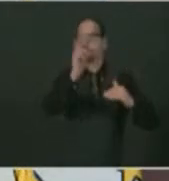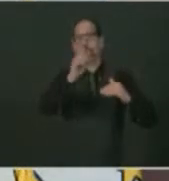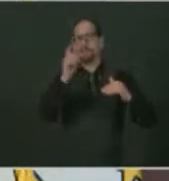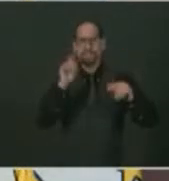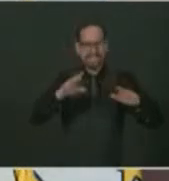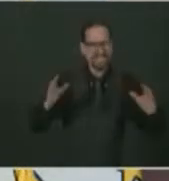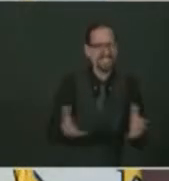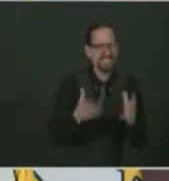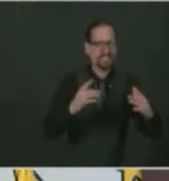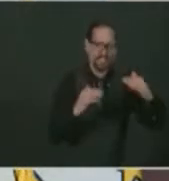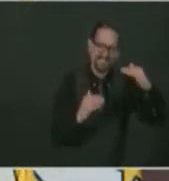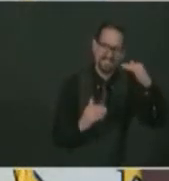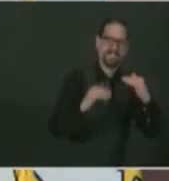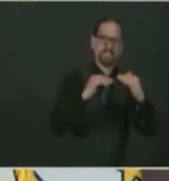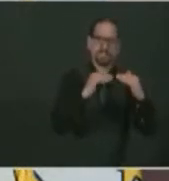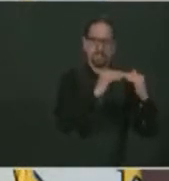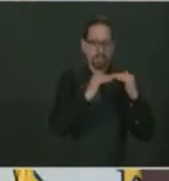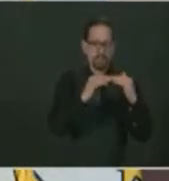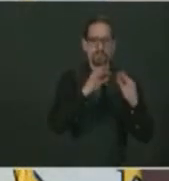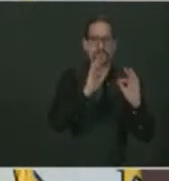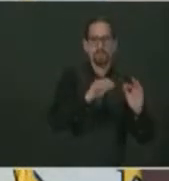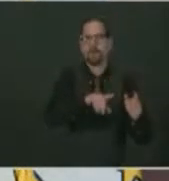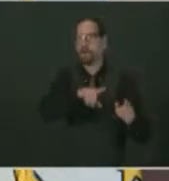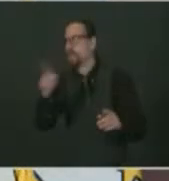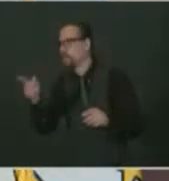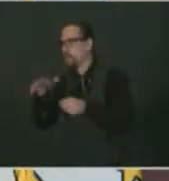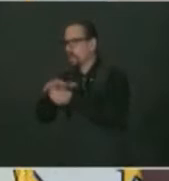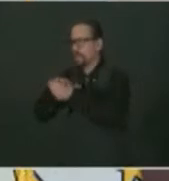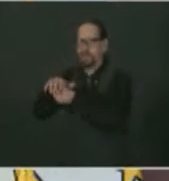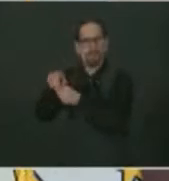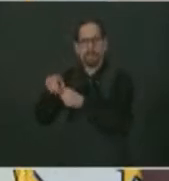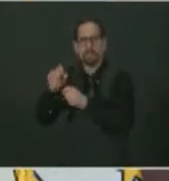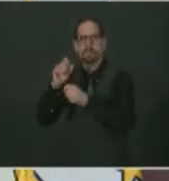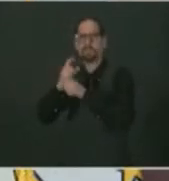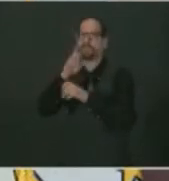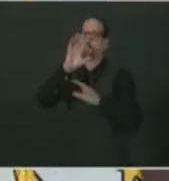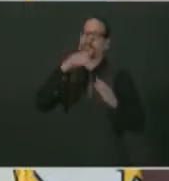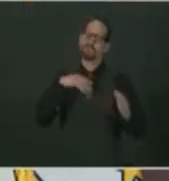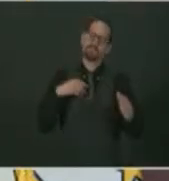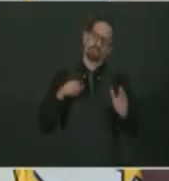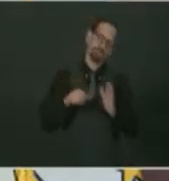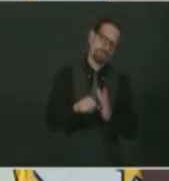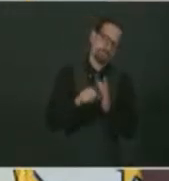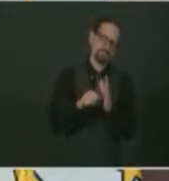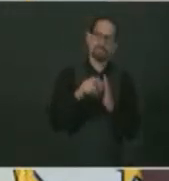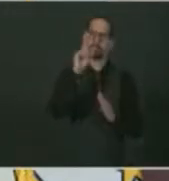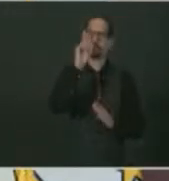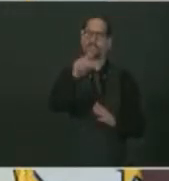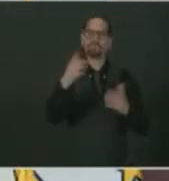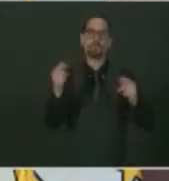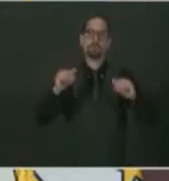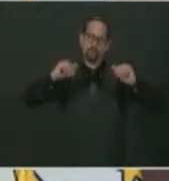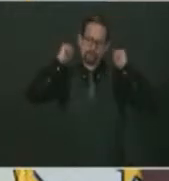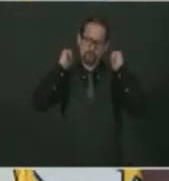rates are as high as possible in all communities throughout the state, particularly in communities where